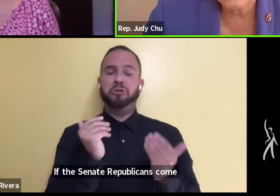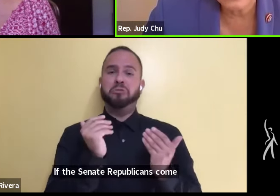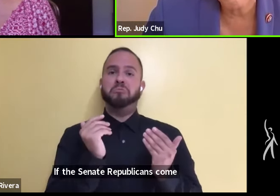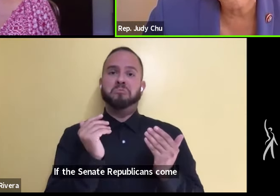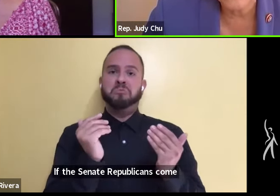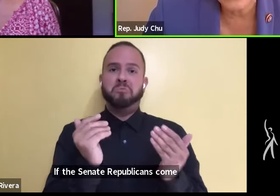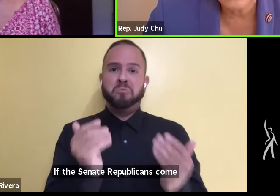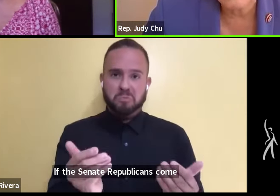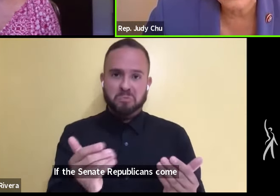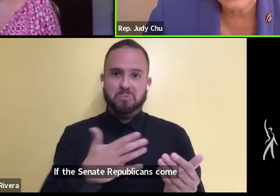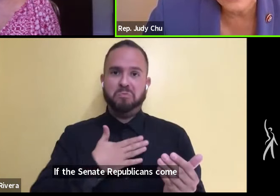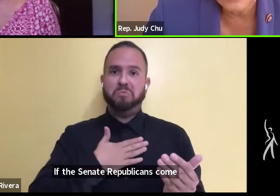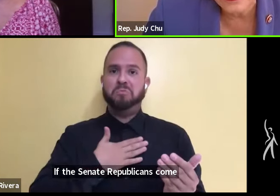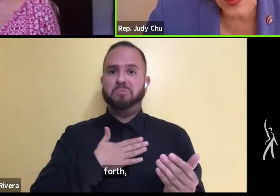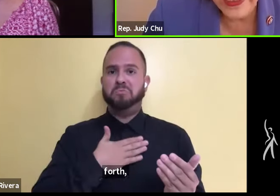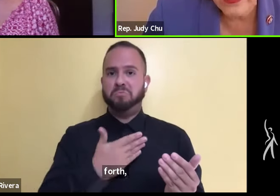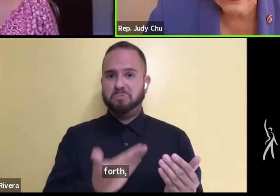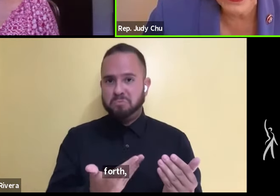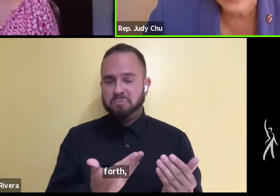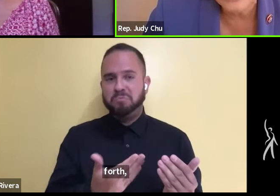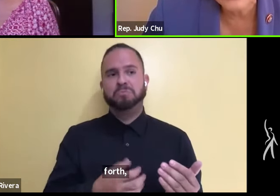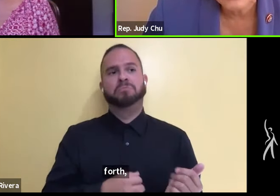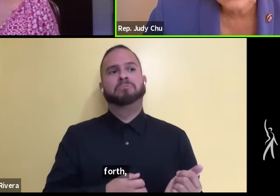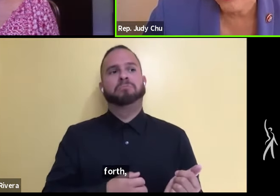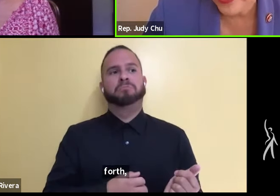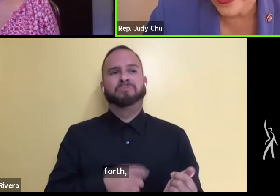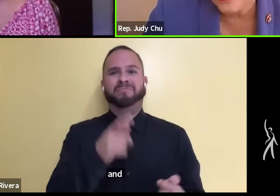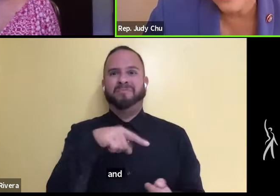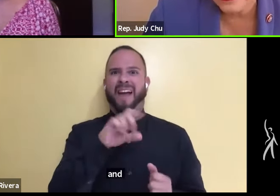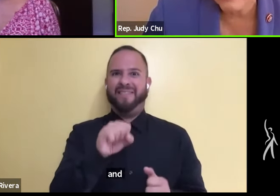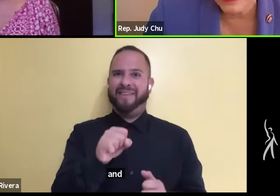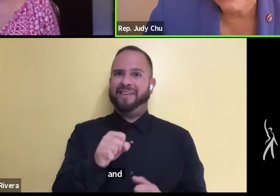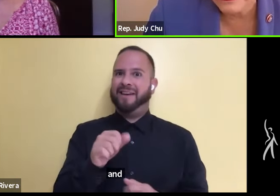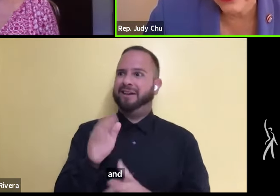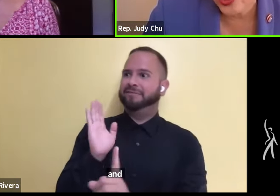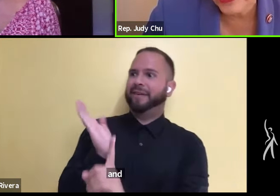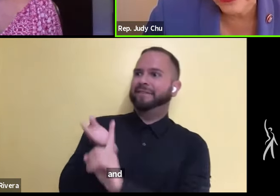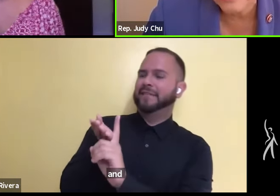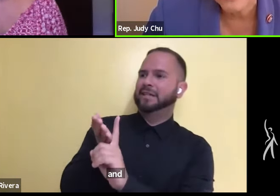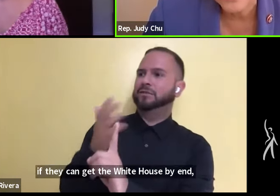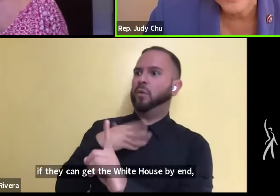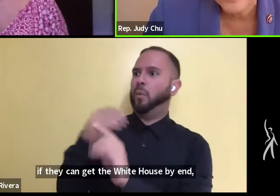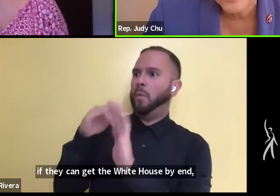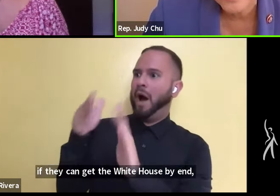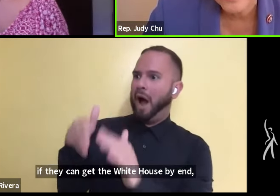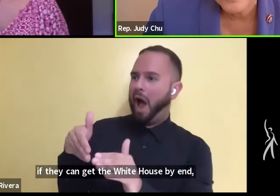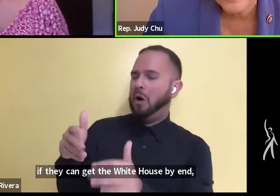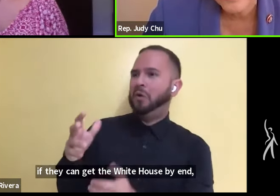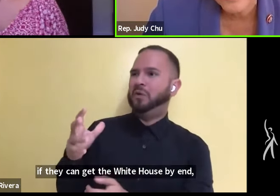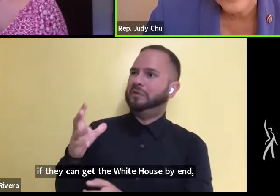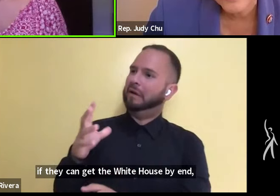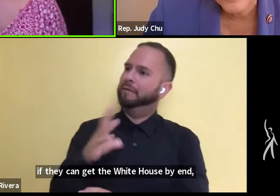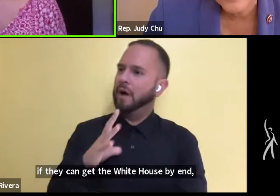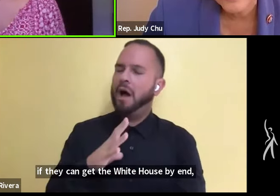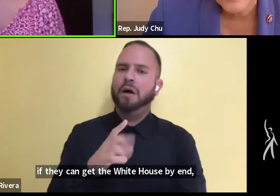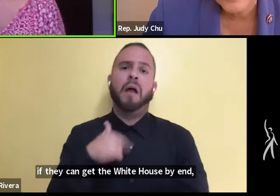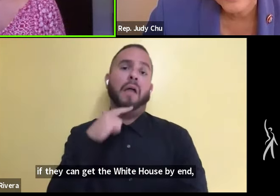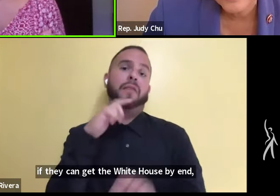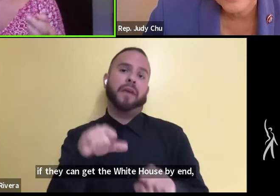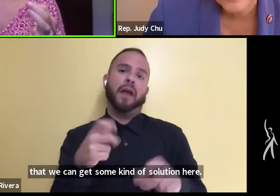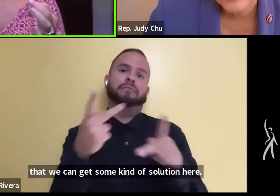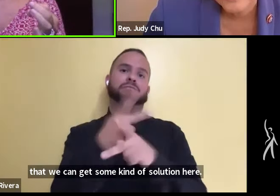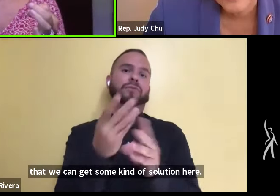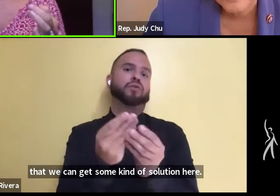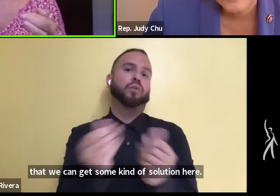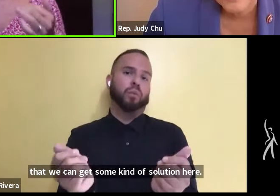and if they can get the White House buy-in, then we can get some kind of solution here. That's